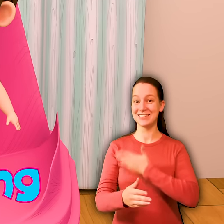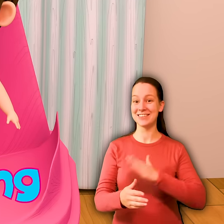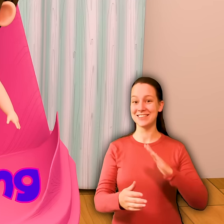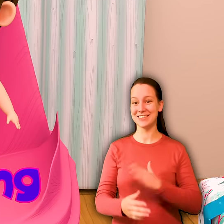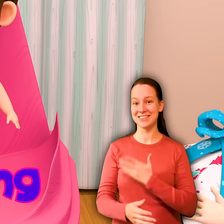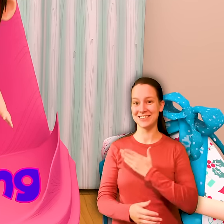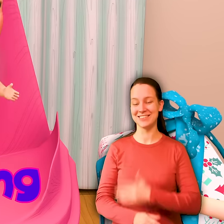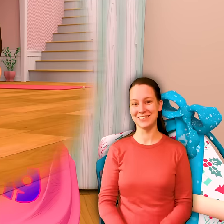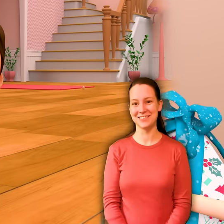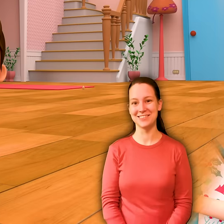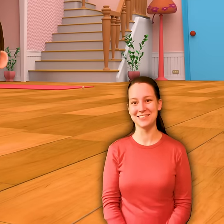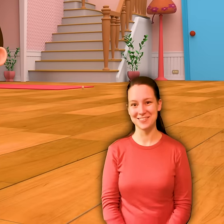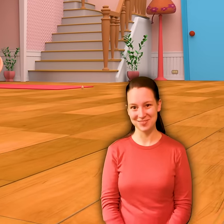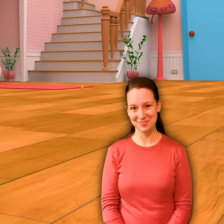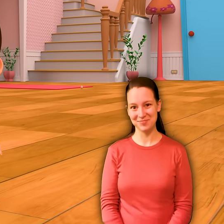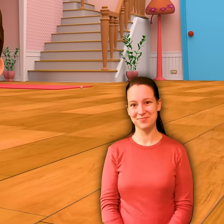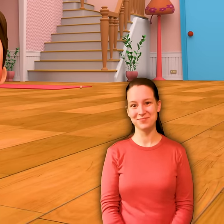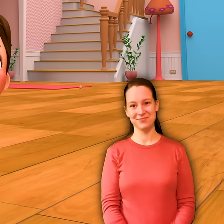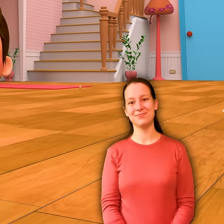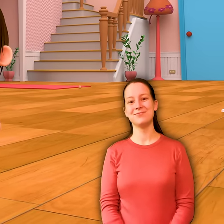birthday song